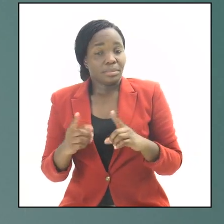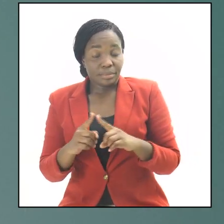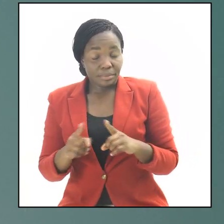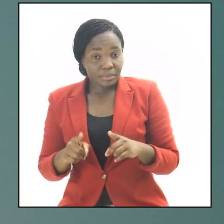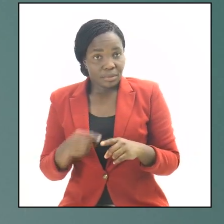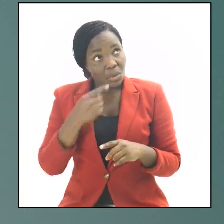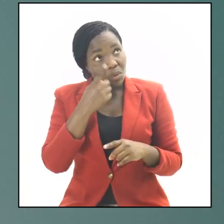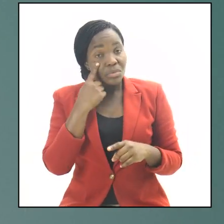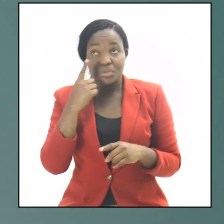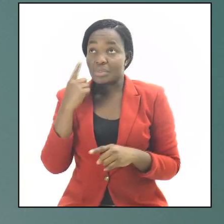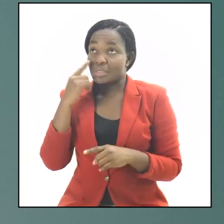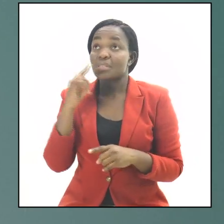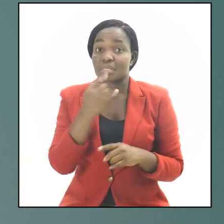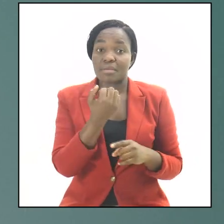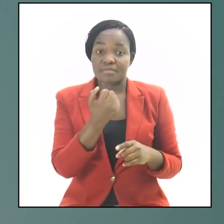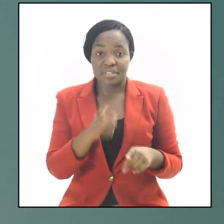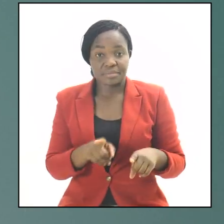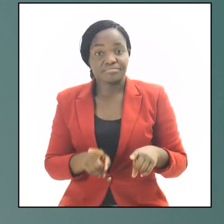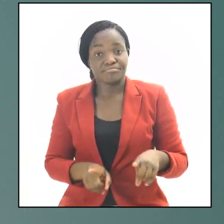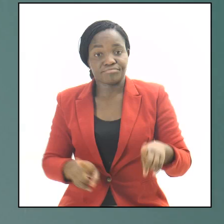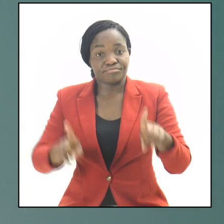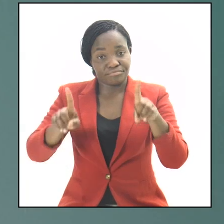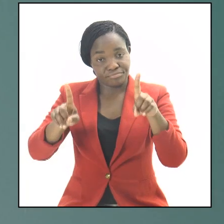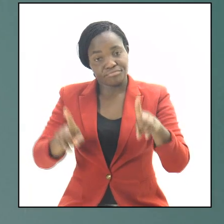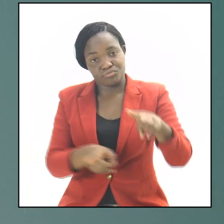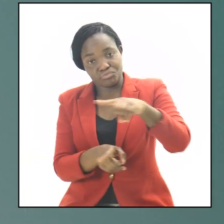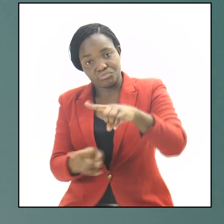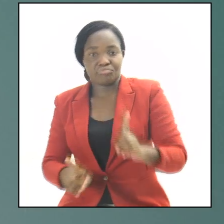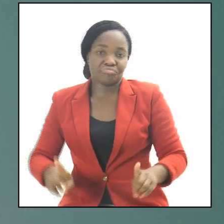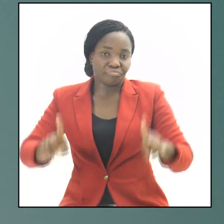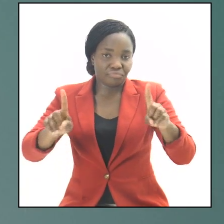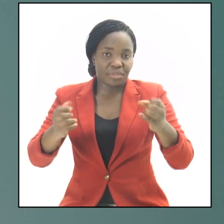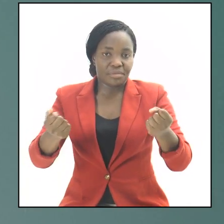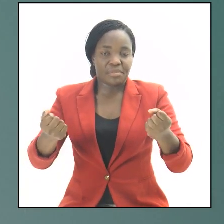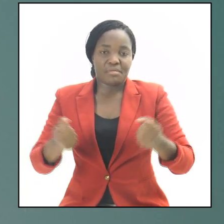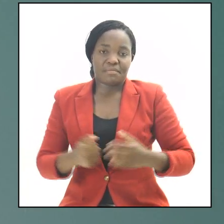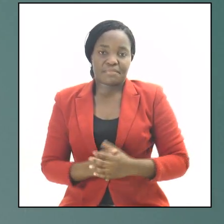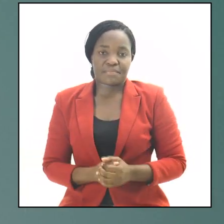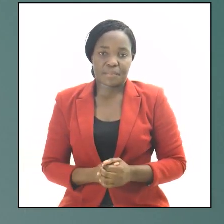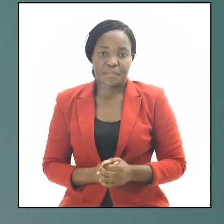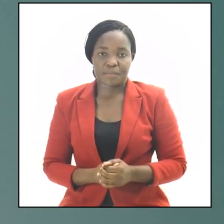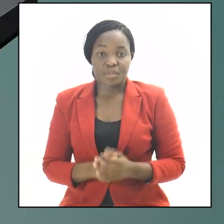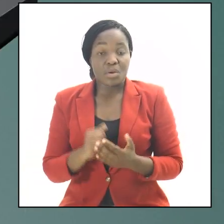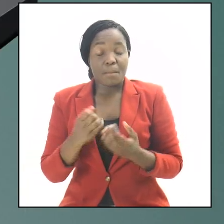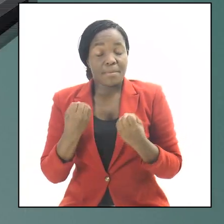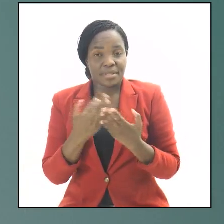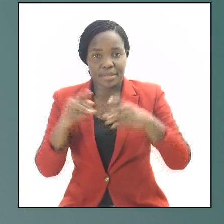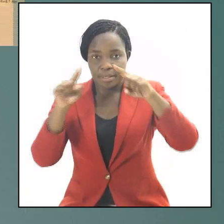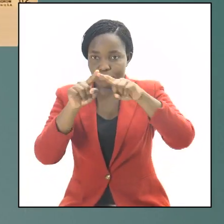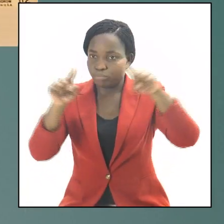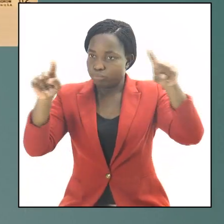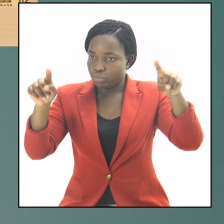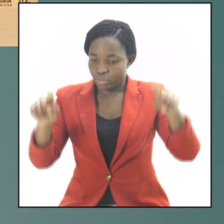you look, there are parallelograms. Most of these parallelograms were actually rectangles because they